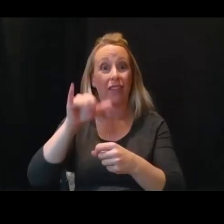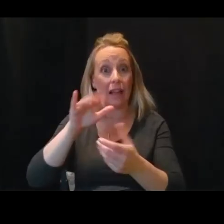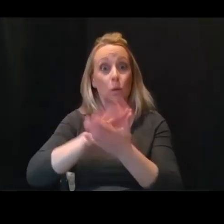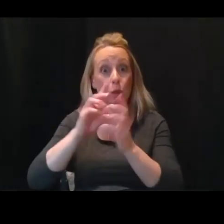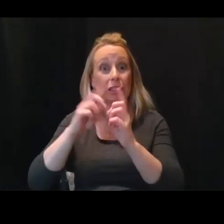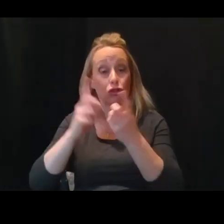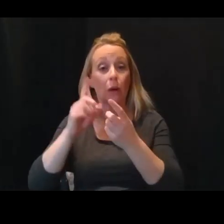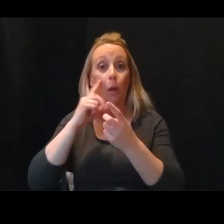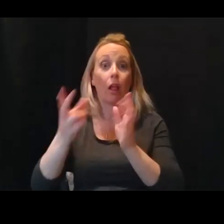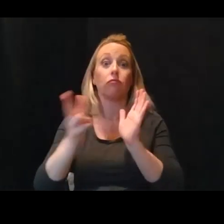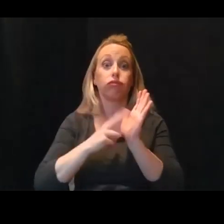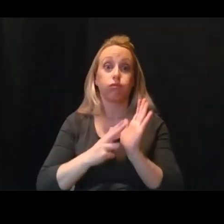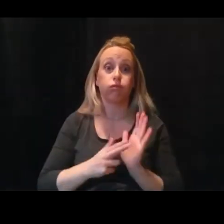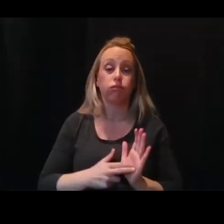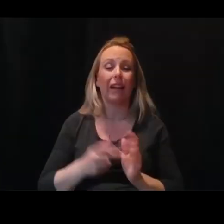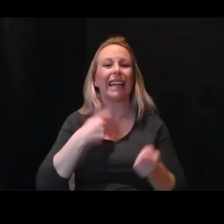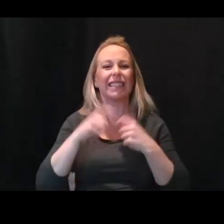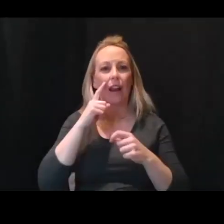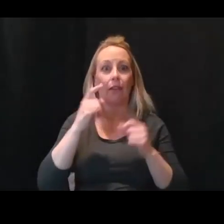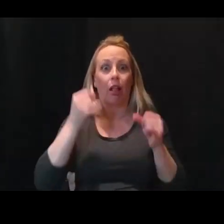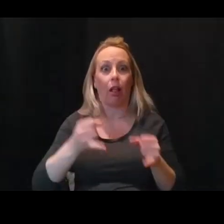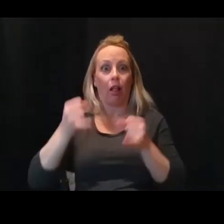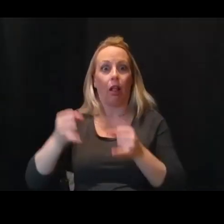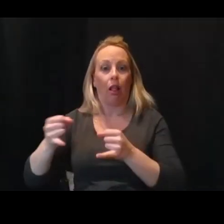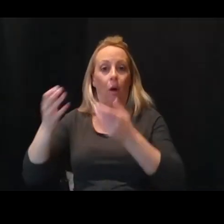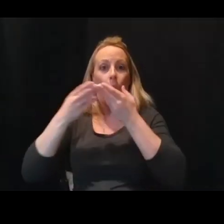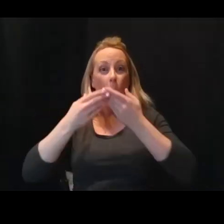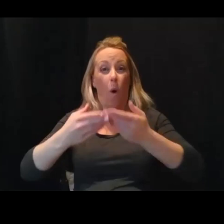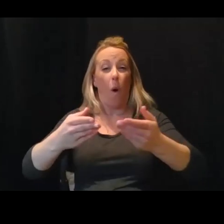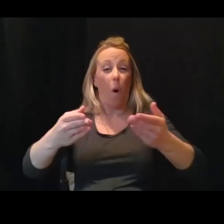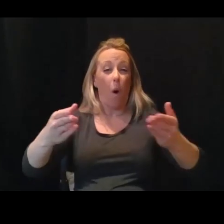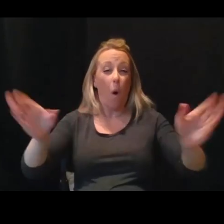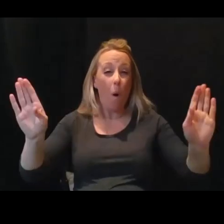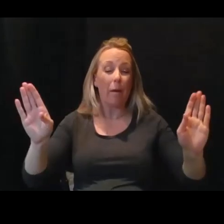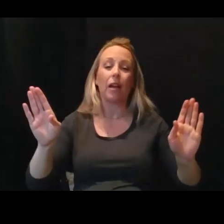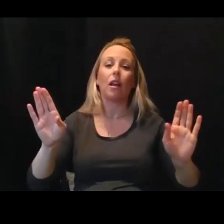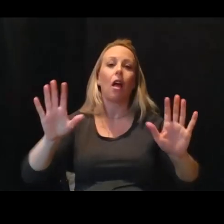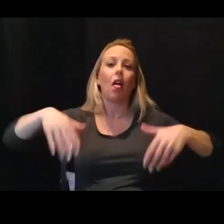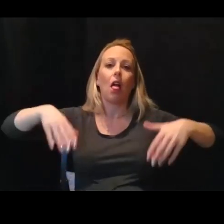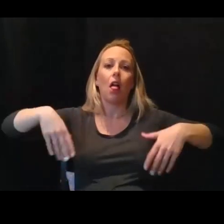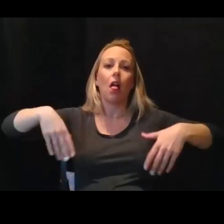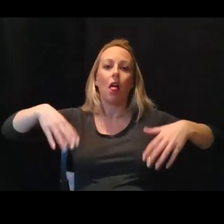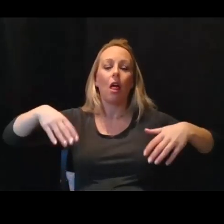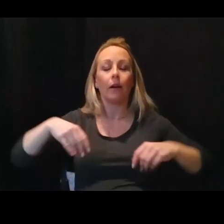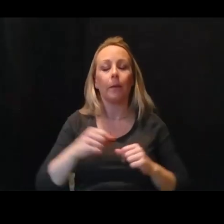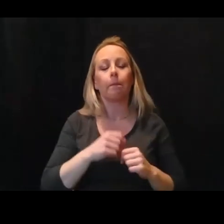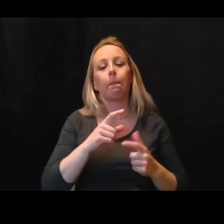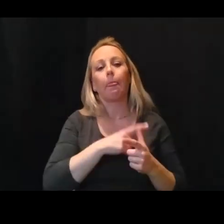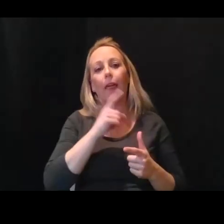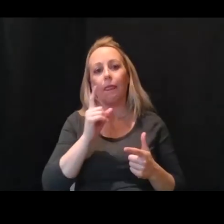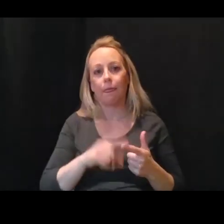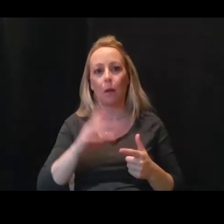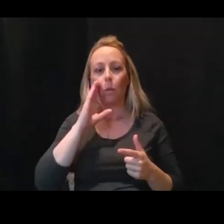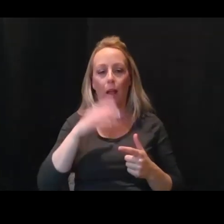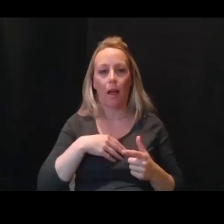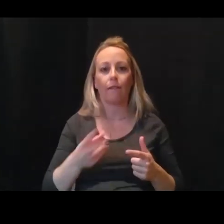them appropriately versus just opening it up to the public. And then we'll have two different ways